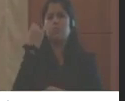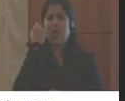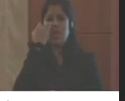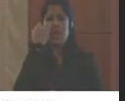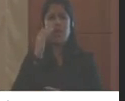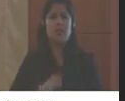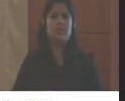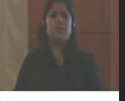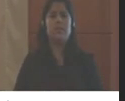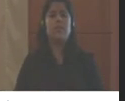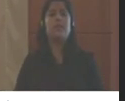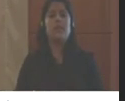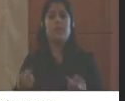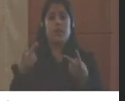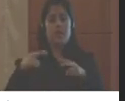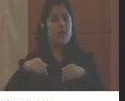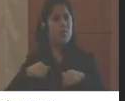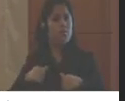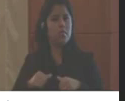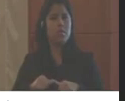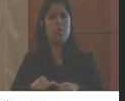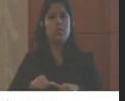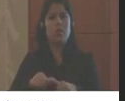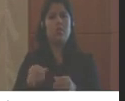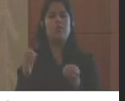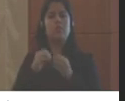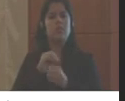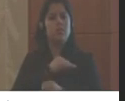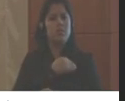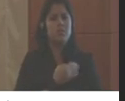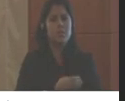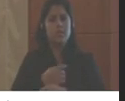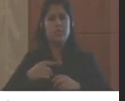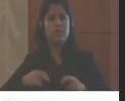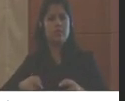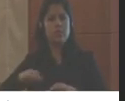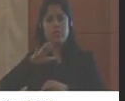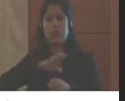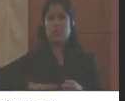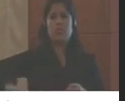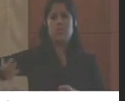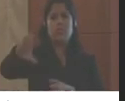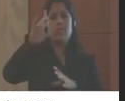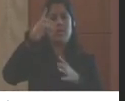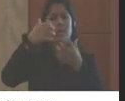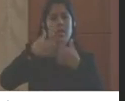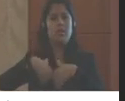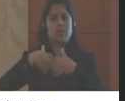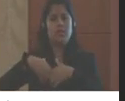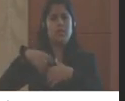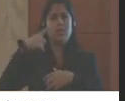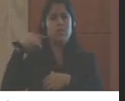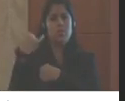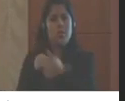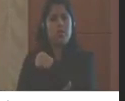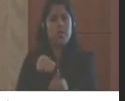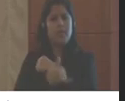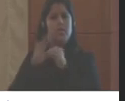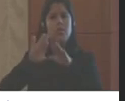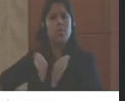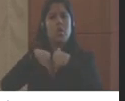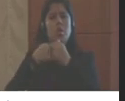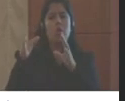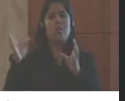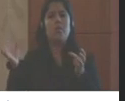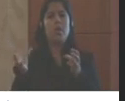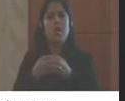of indigenous languages. We have continued our efforts of linking and working with the business sector, the private sector